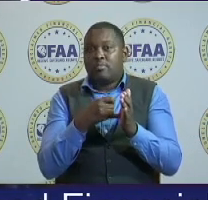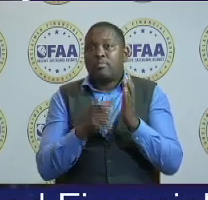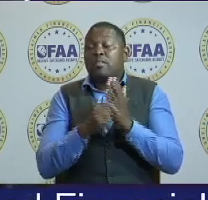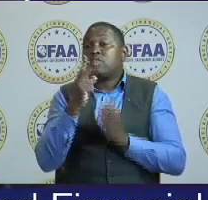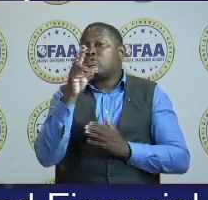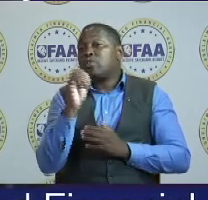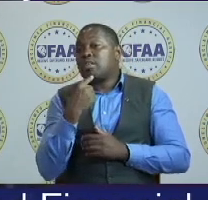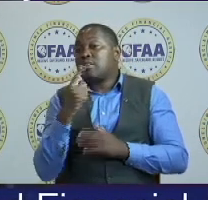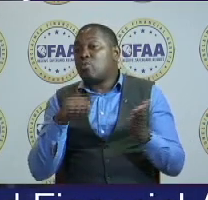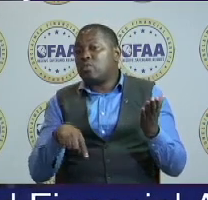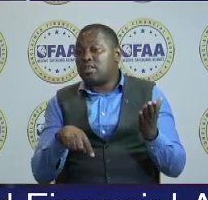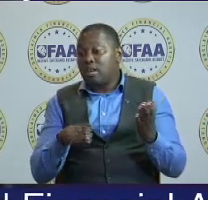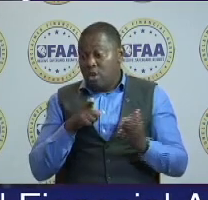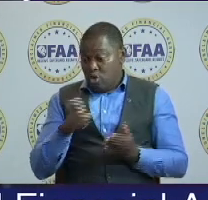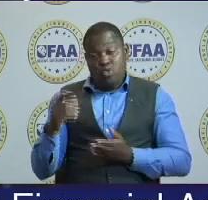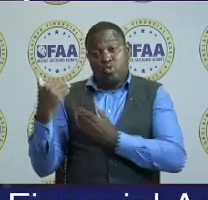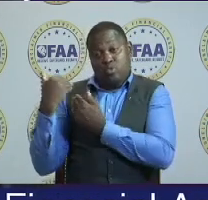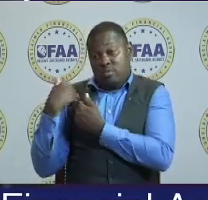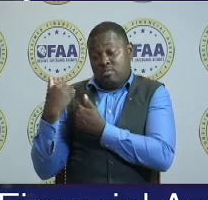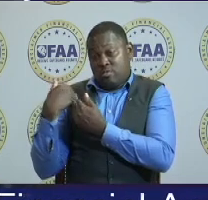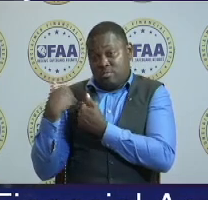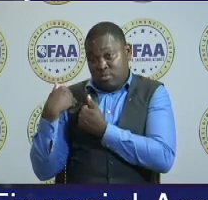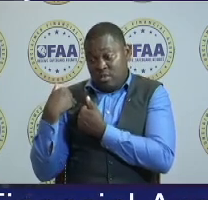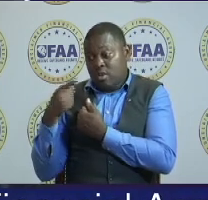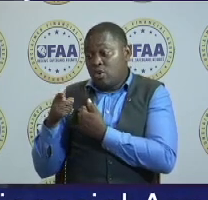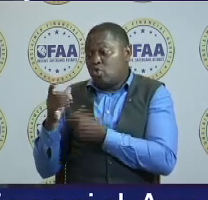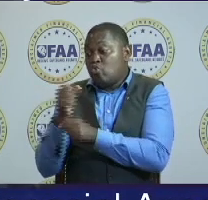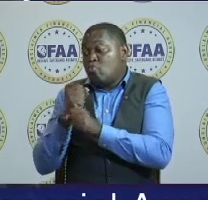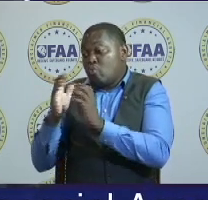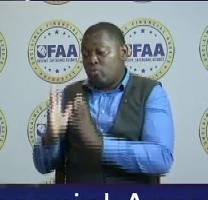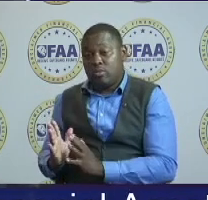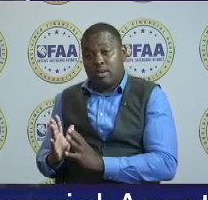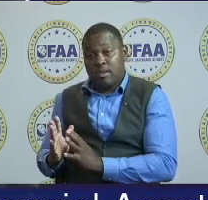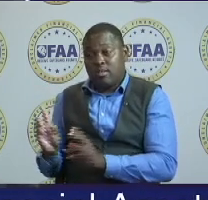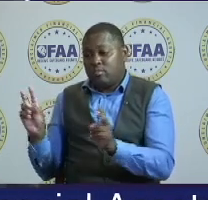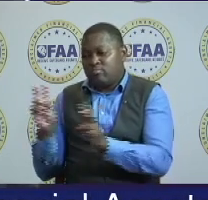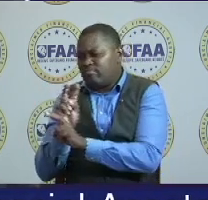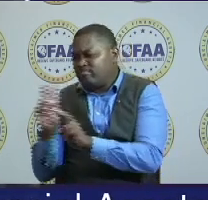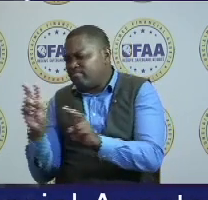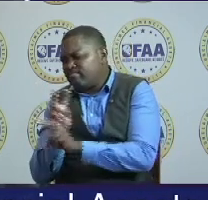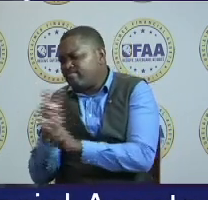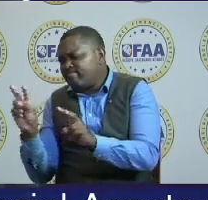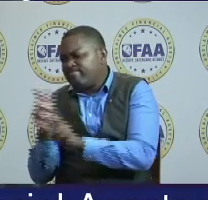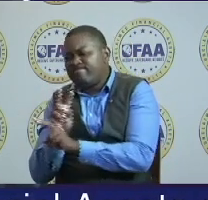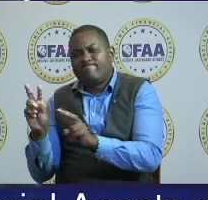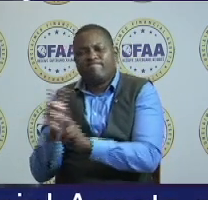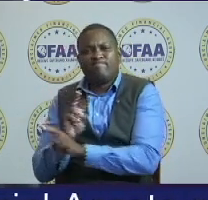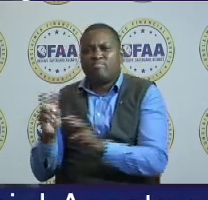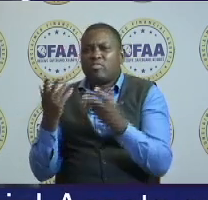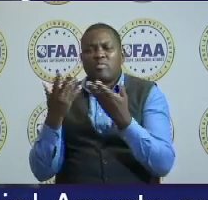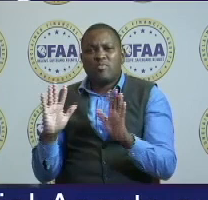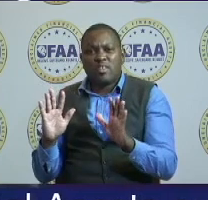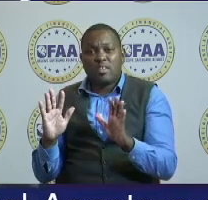your duties and obligation as a holder in as far as filing these returns are concerned. And we go to our regulations. We have